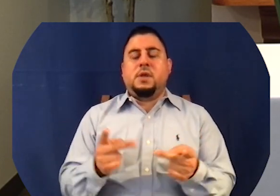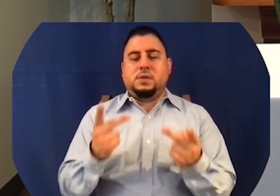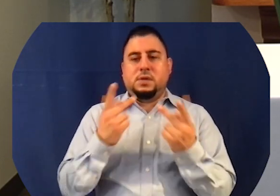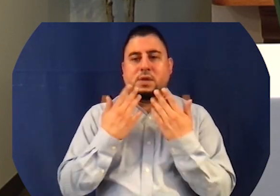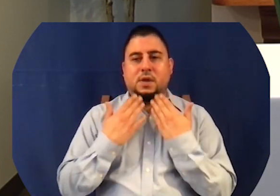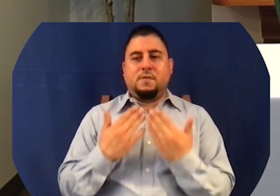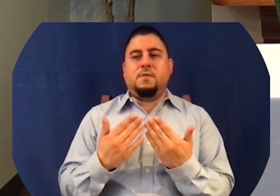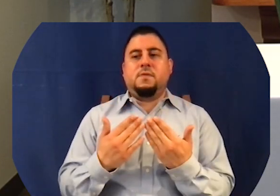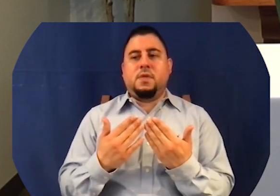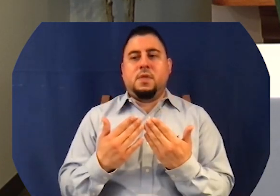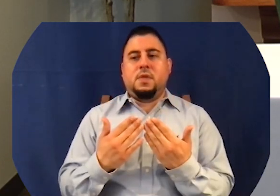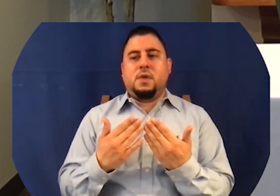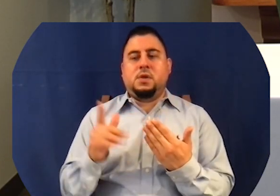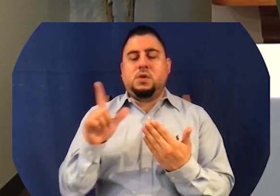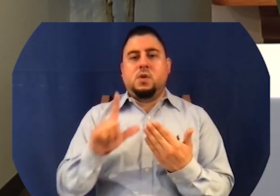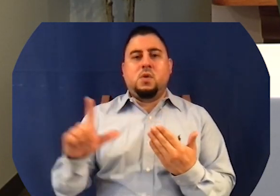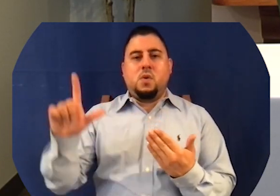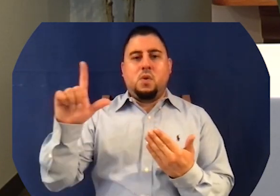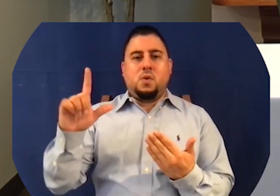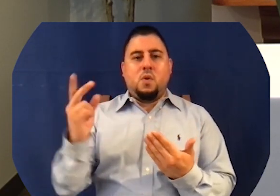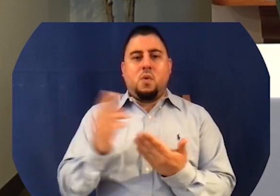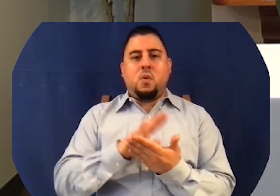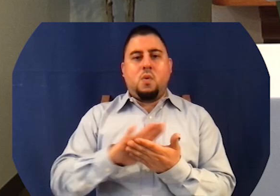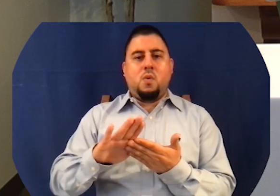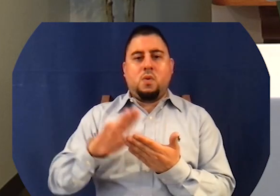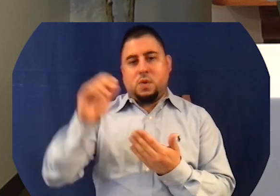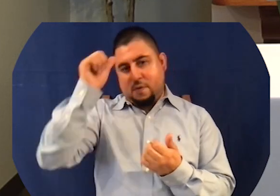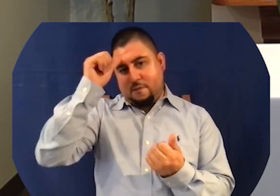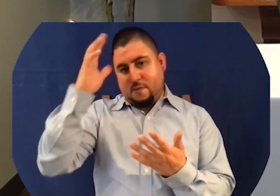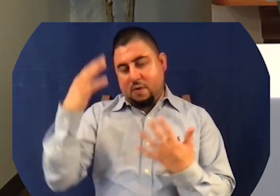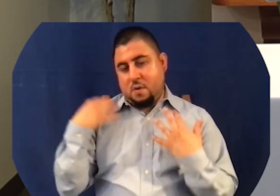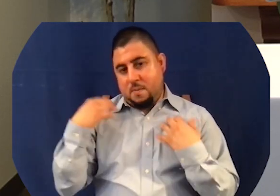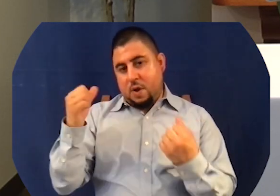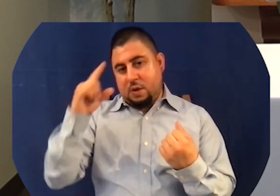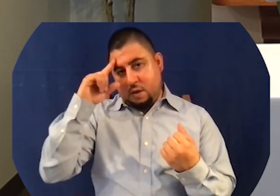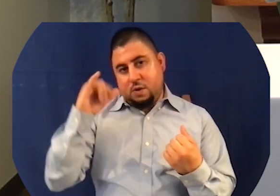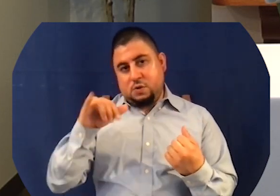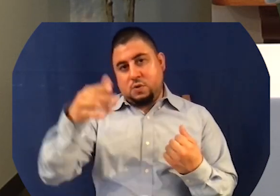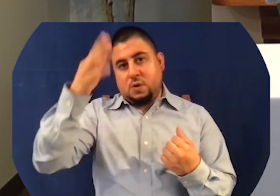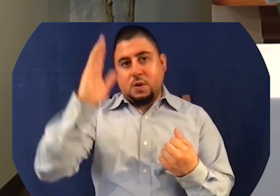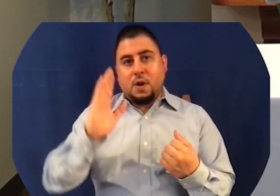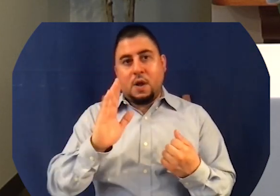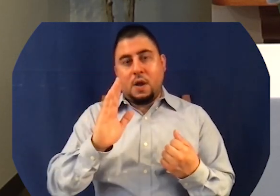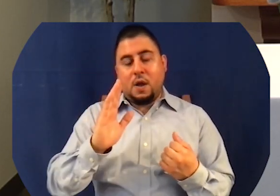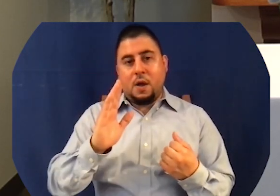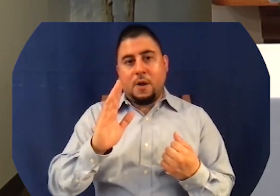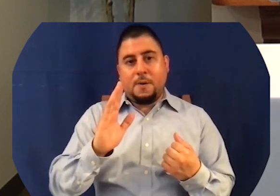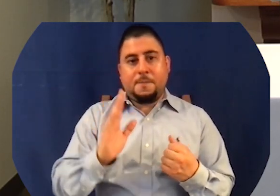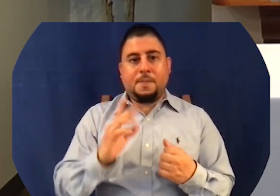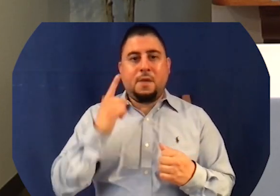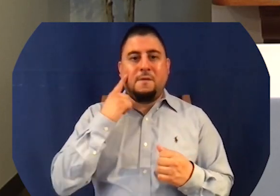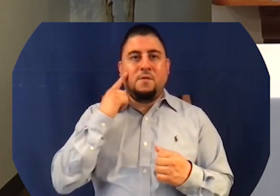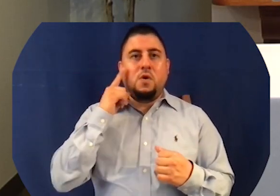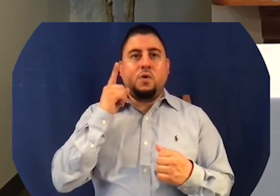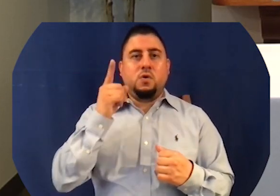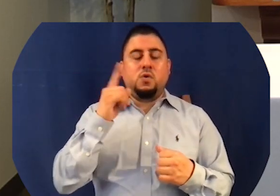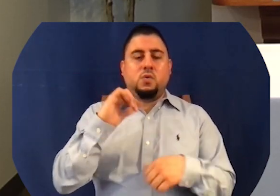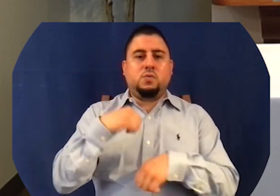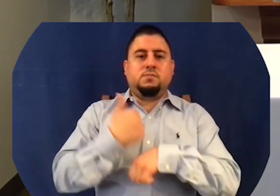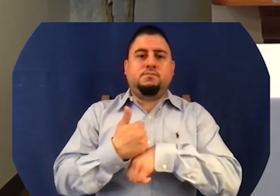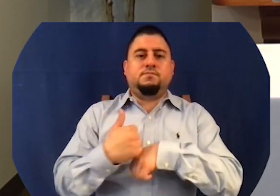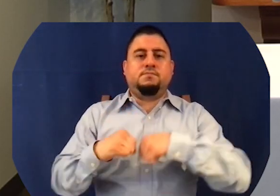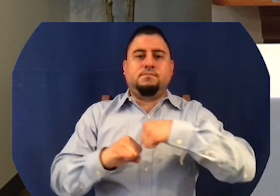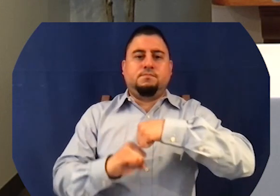and everywhere, to give you thanks, Lord, Holy Father, Almighty and Eternal God. For you laid